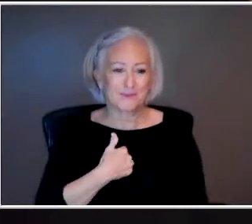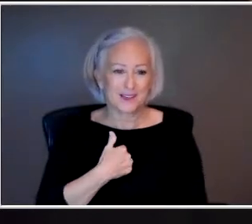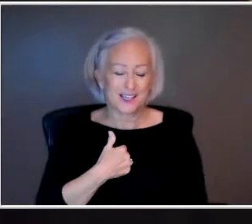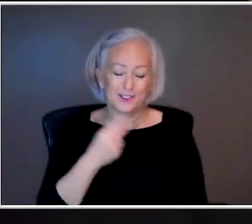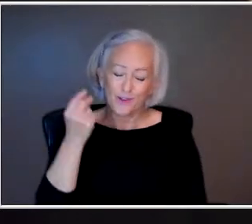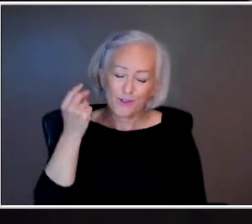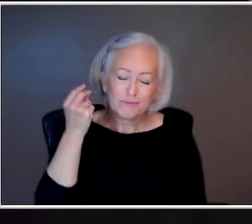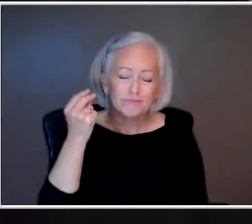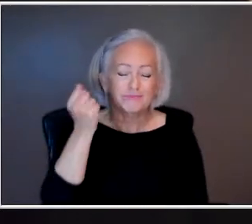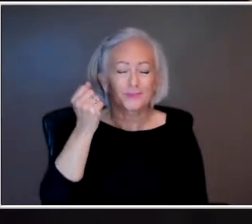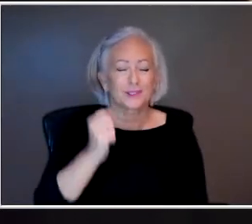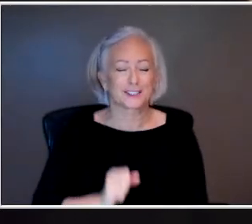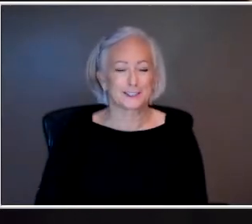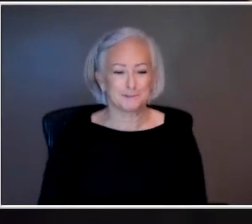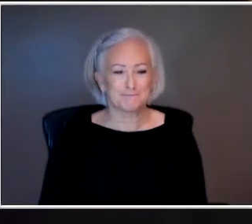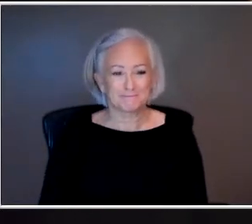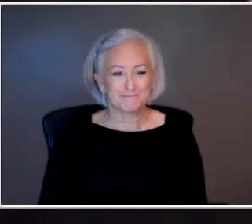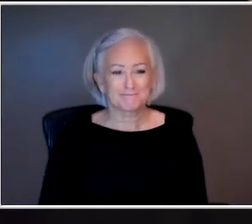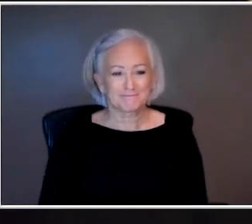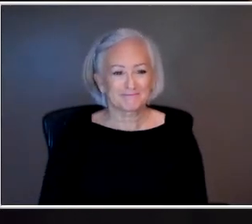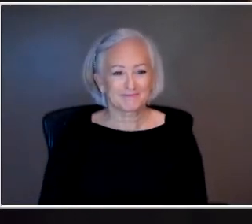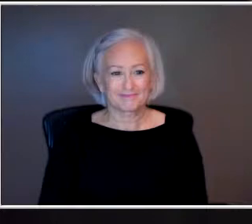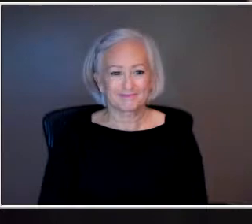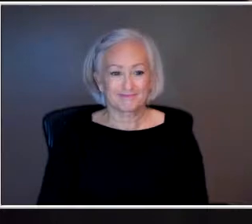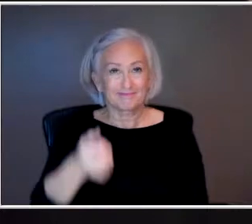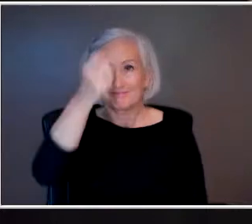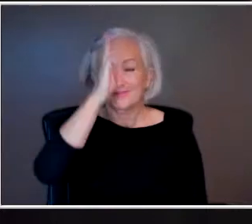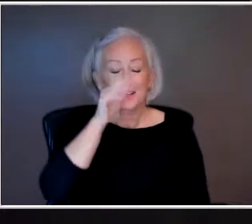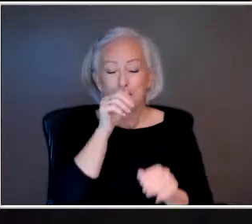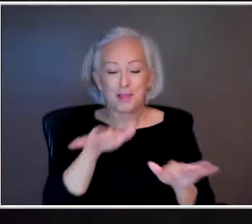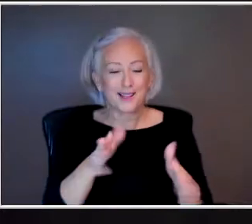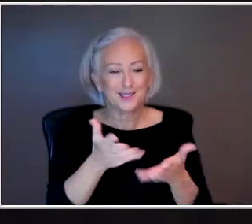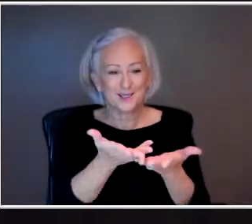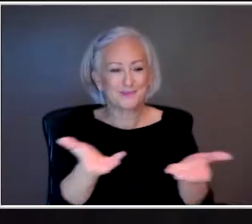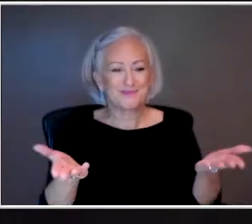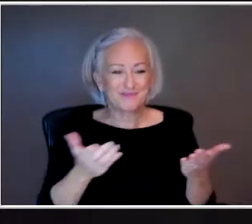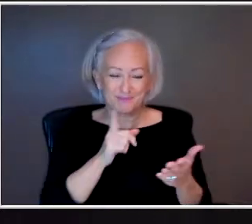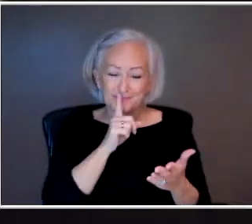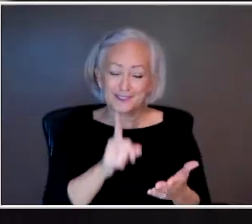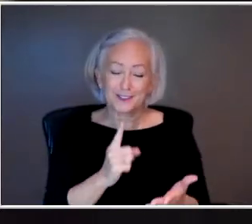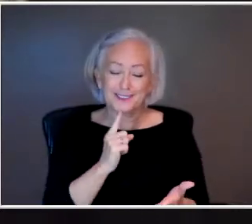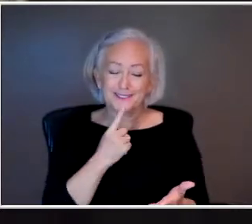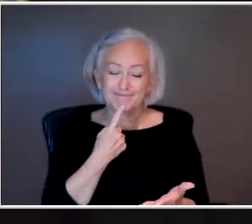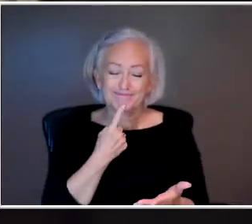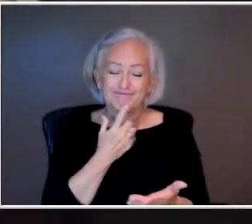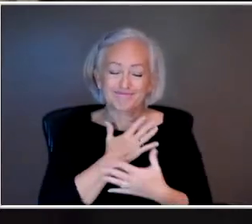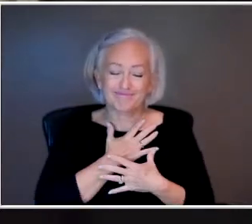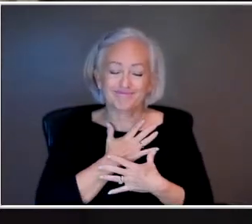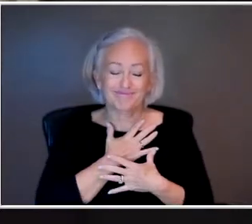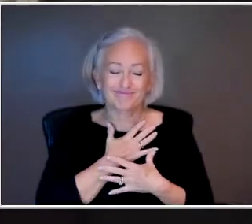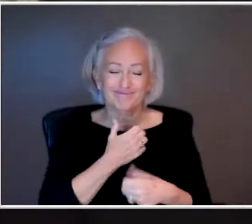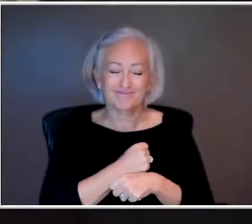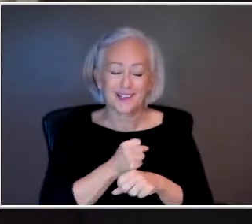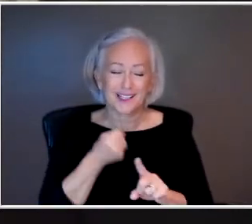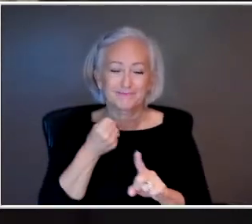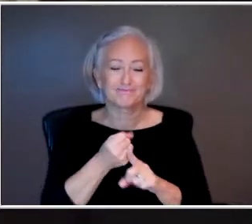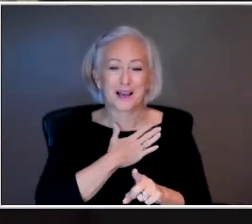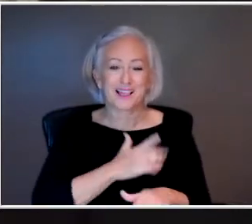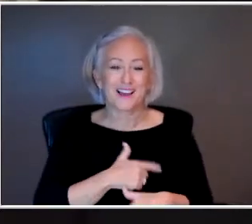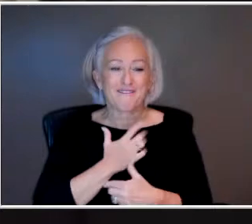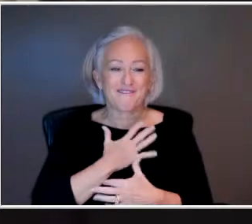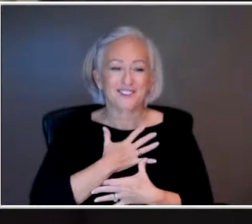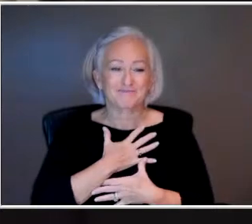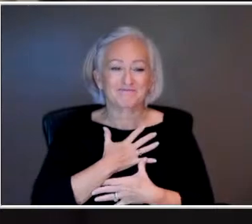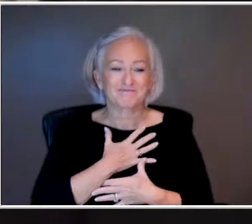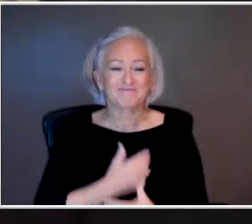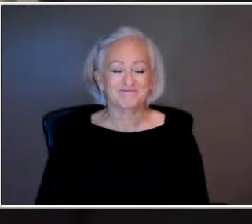know, it's a God bless you guys. Seriously, it really has made a difference in our lives. So